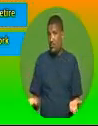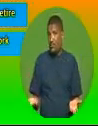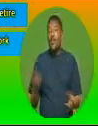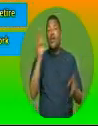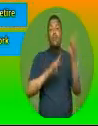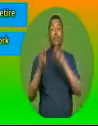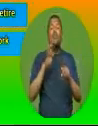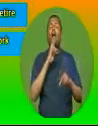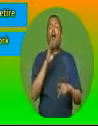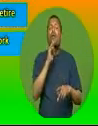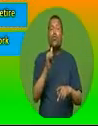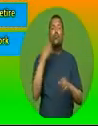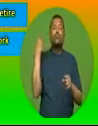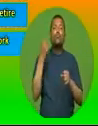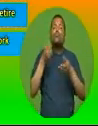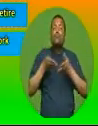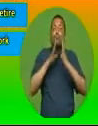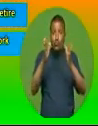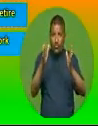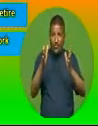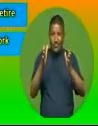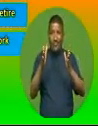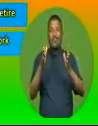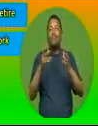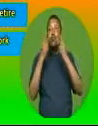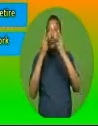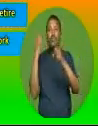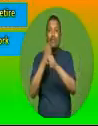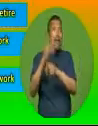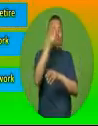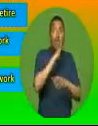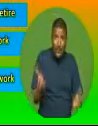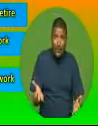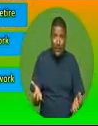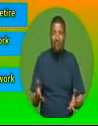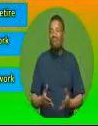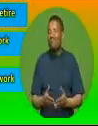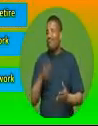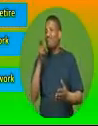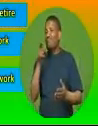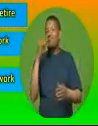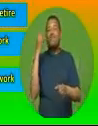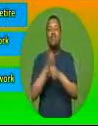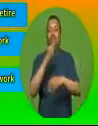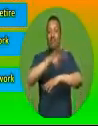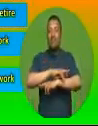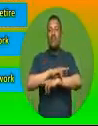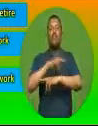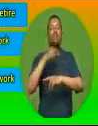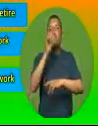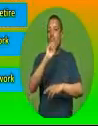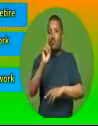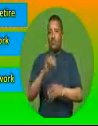If people are not willing to work and are not looking for a job, they cannot be regarded